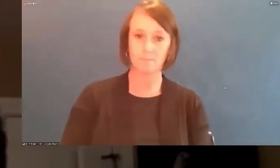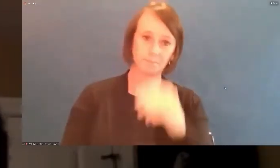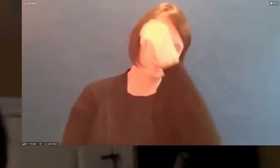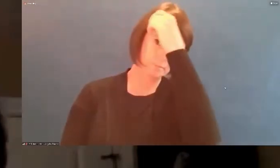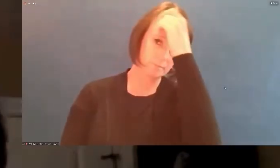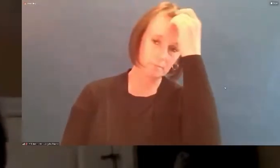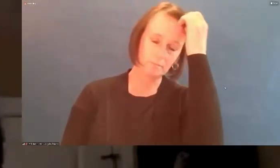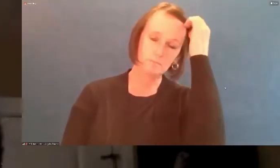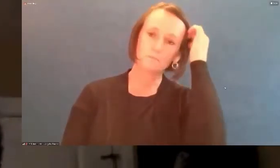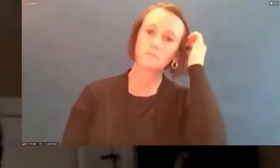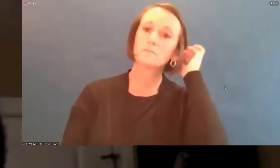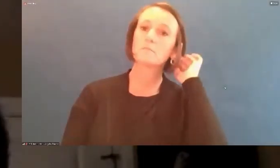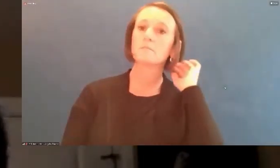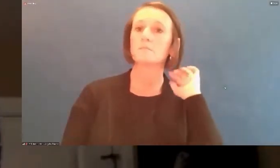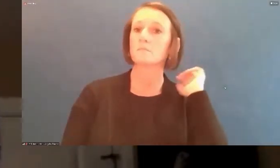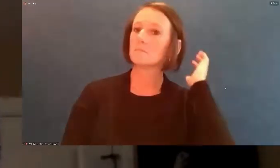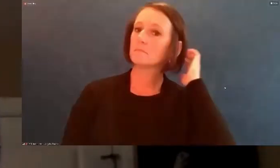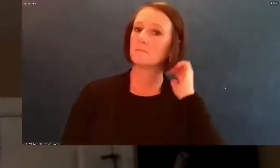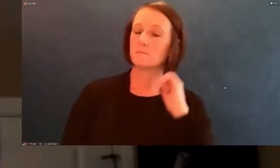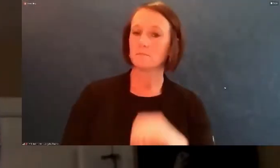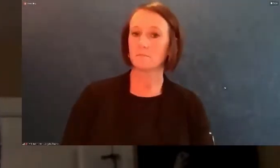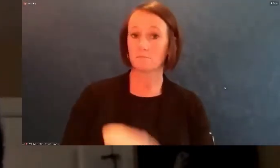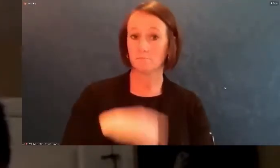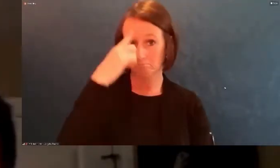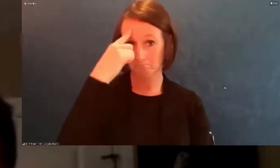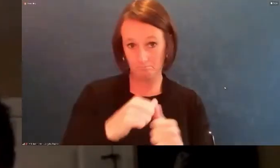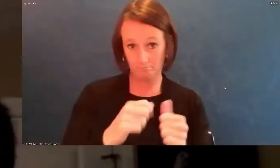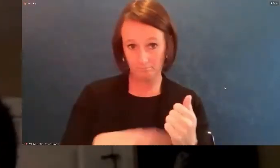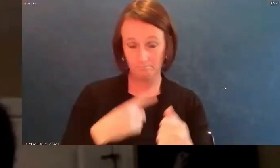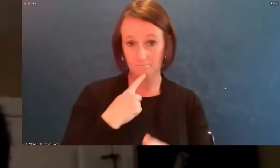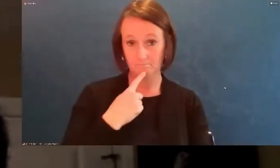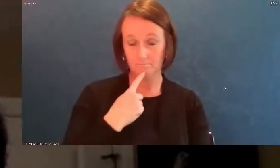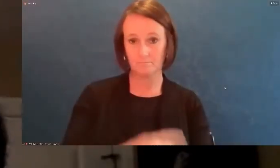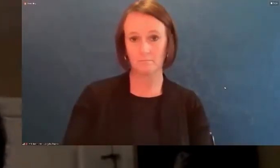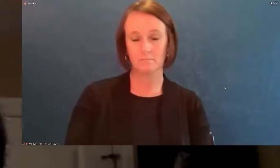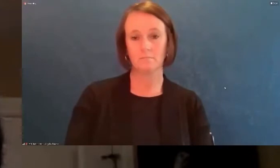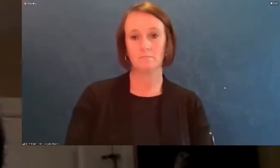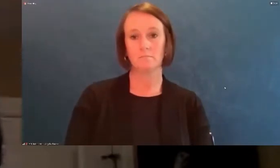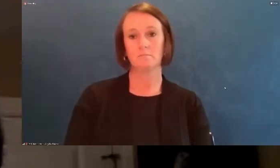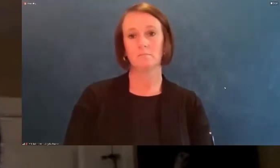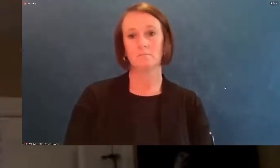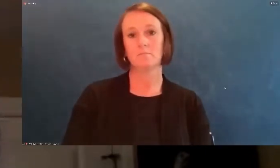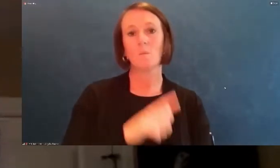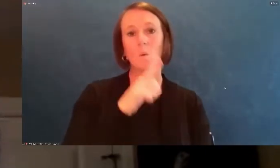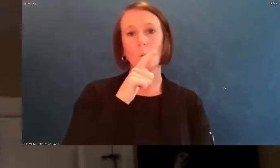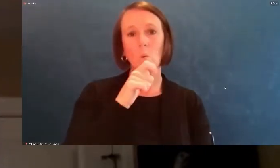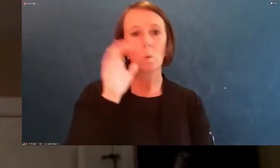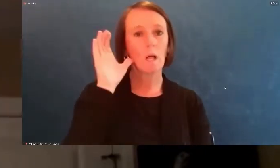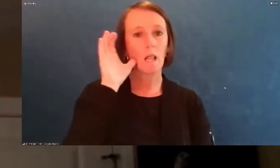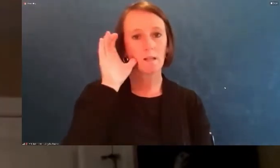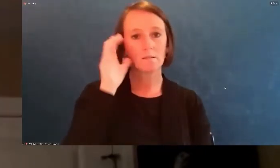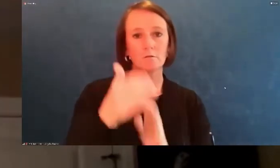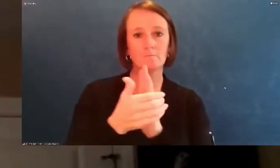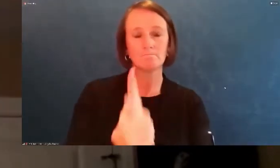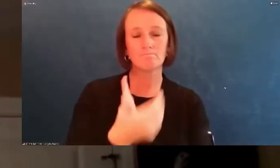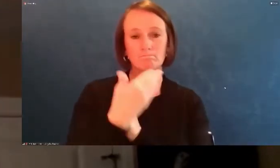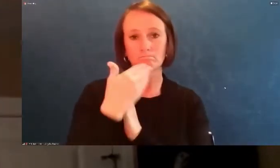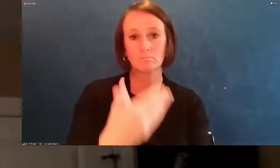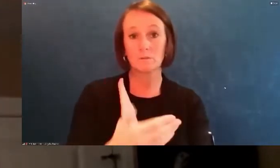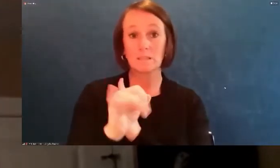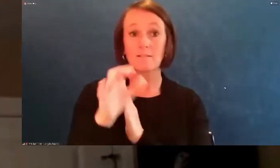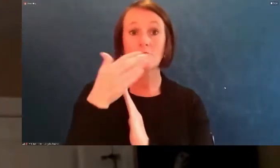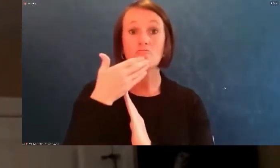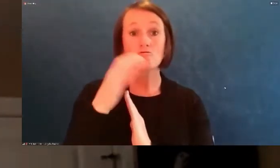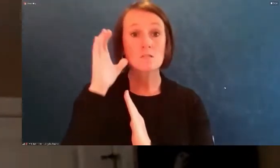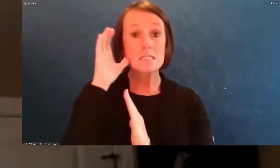does anybody here remember what I just said? Who here is a good listener? Because if you're a good